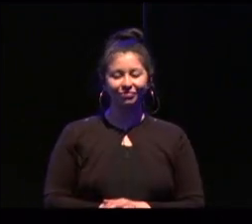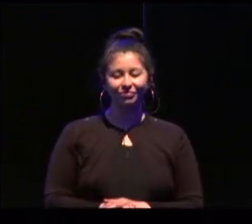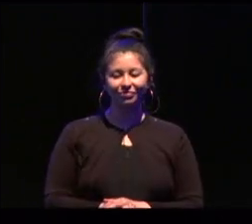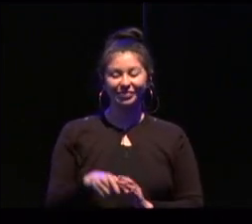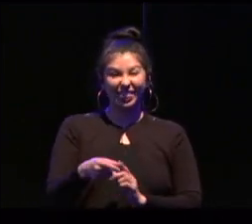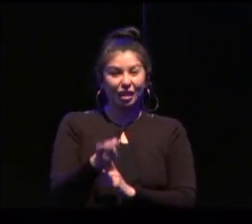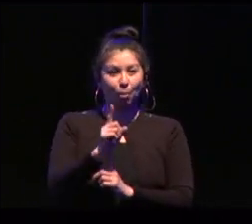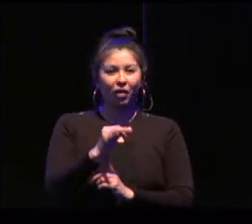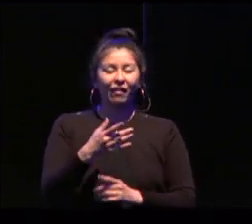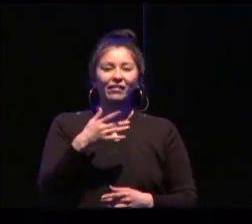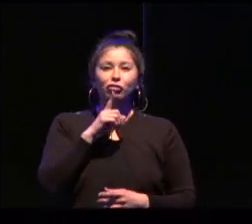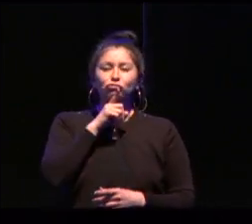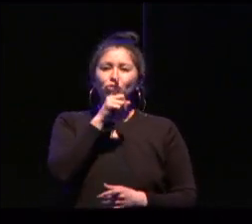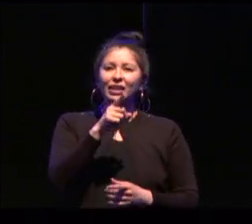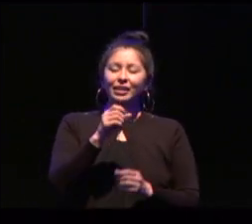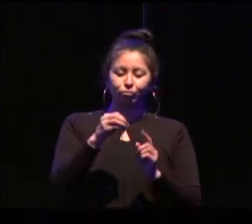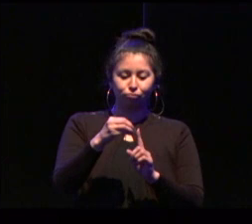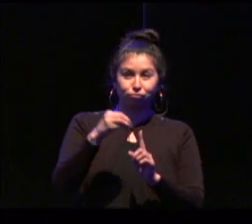In this moment of sincere magnification,